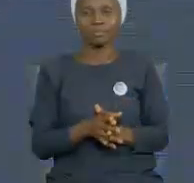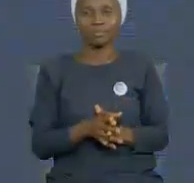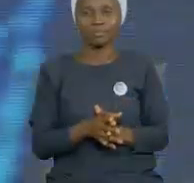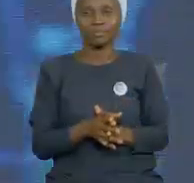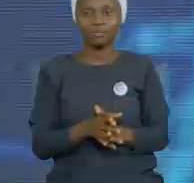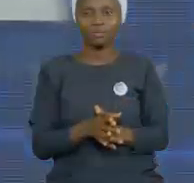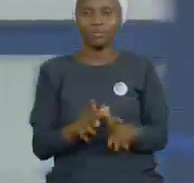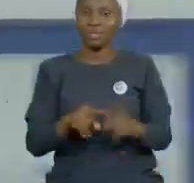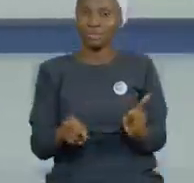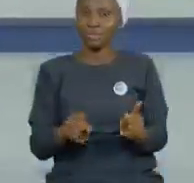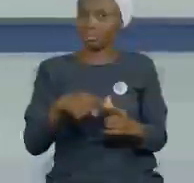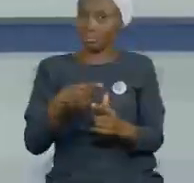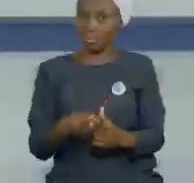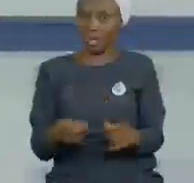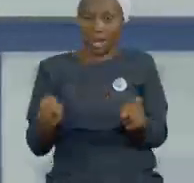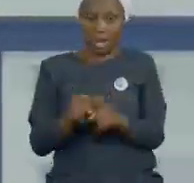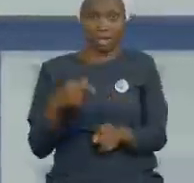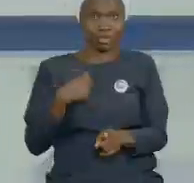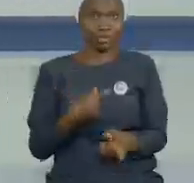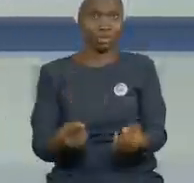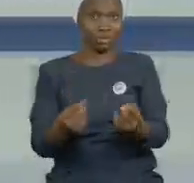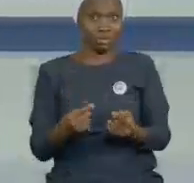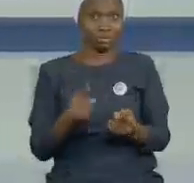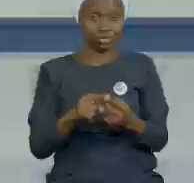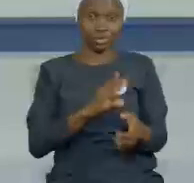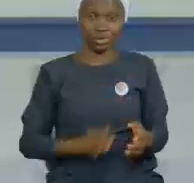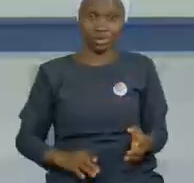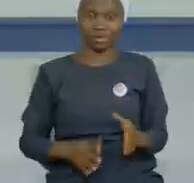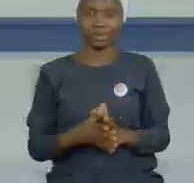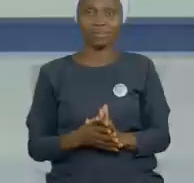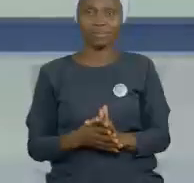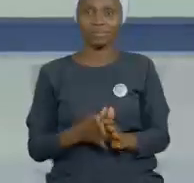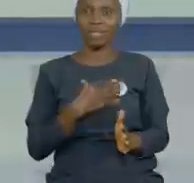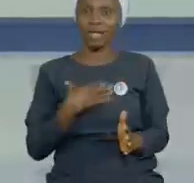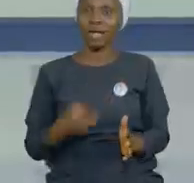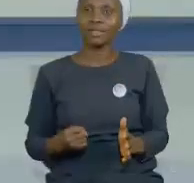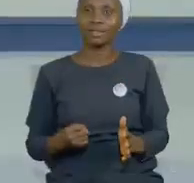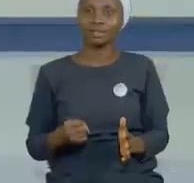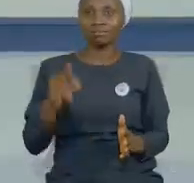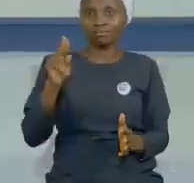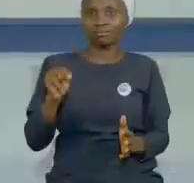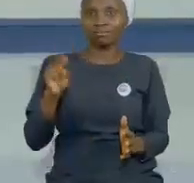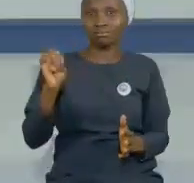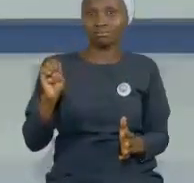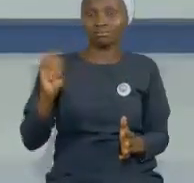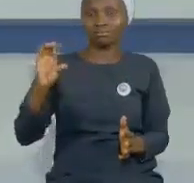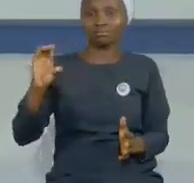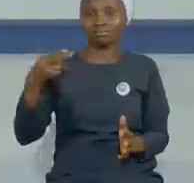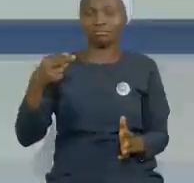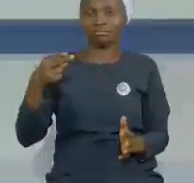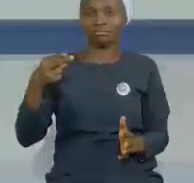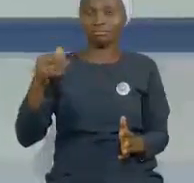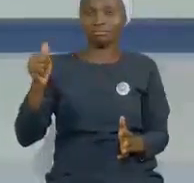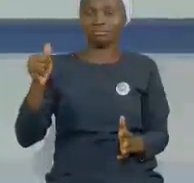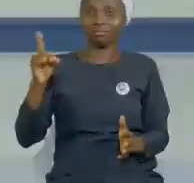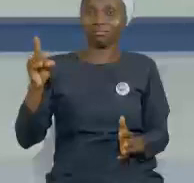But then, as we come to Christ, and the Nebuchadnezzar inside, full of retaliation, has